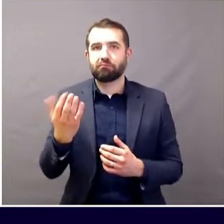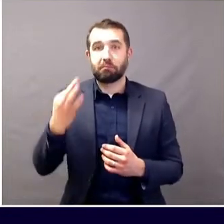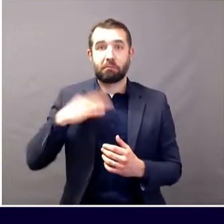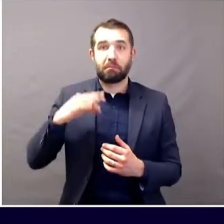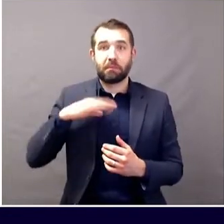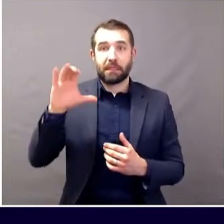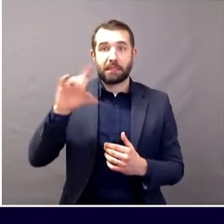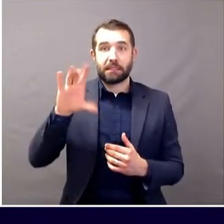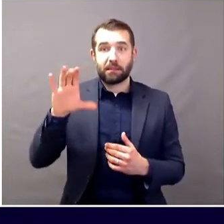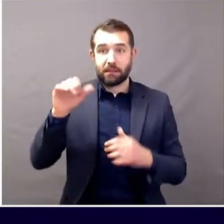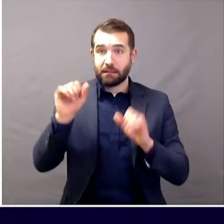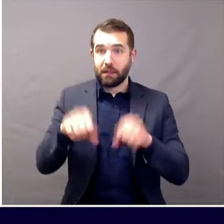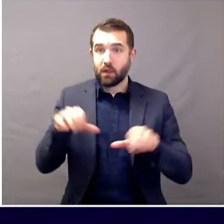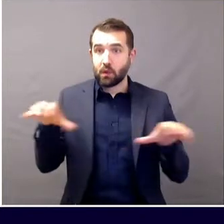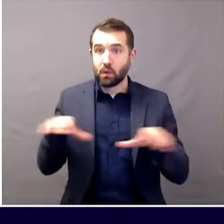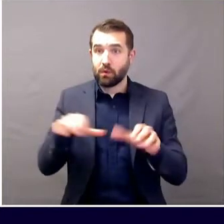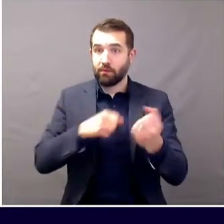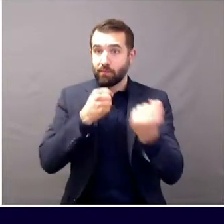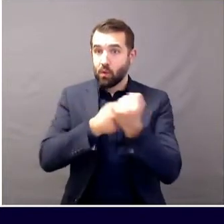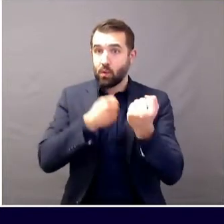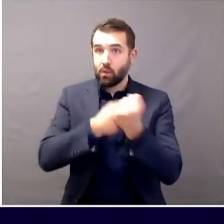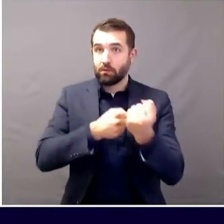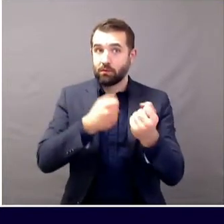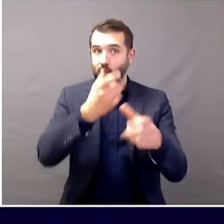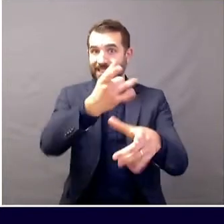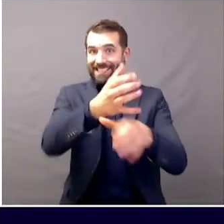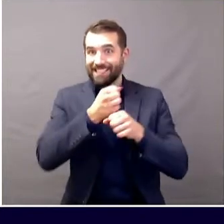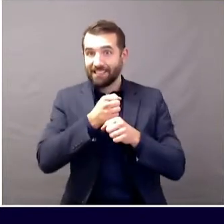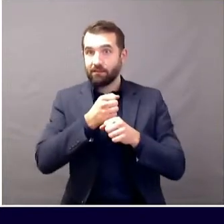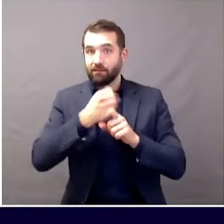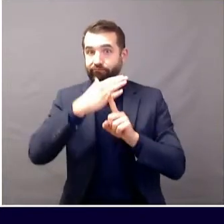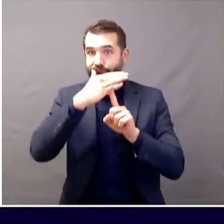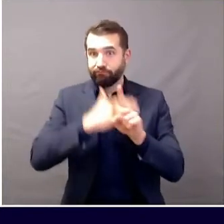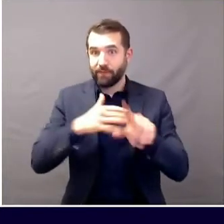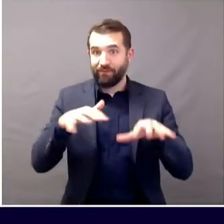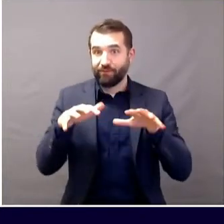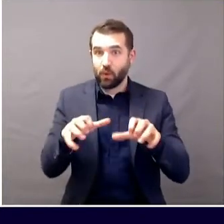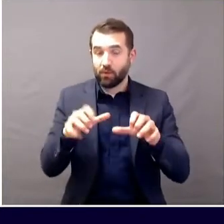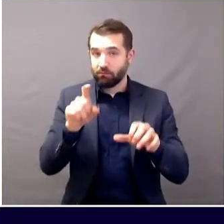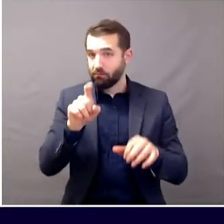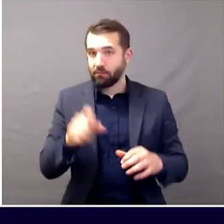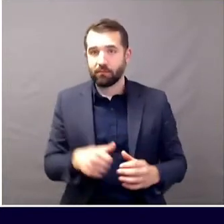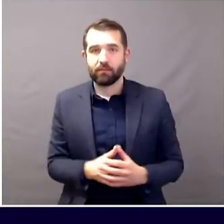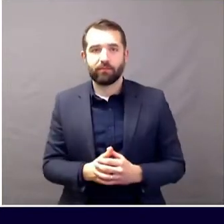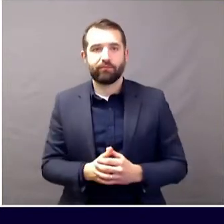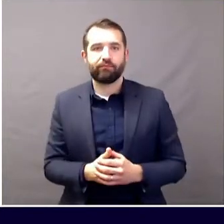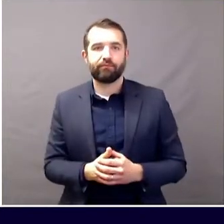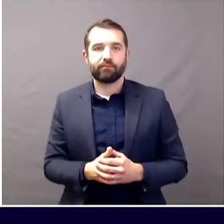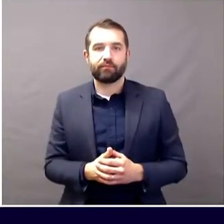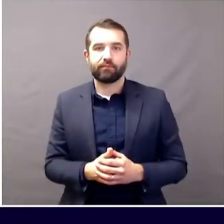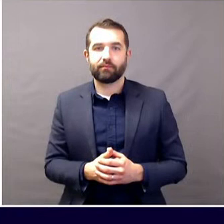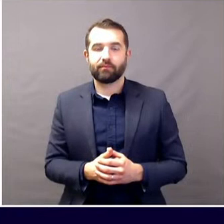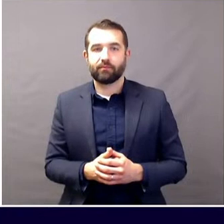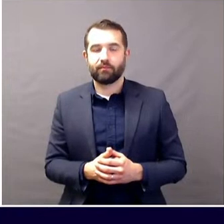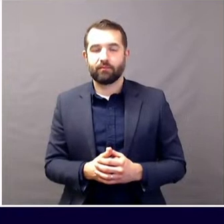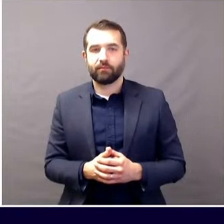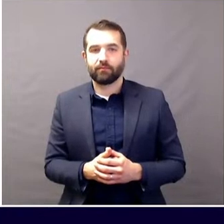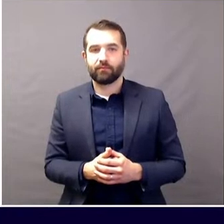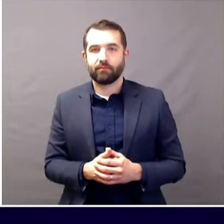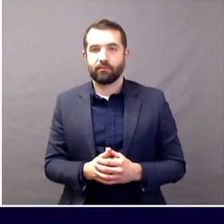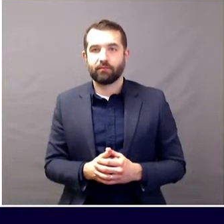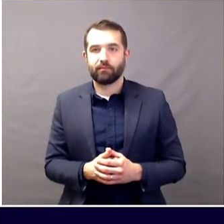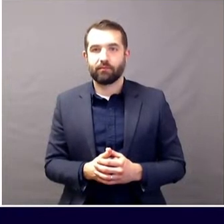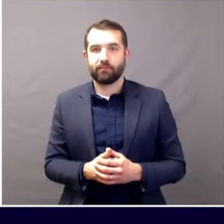units? So the key here, Isha, is that it's not so much the pharmacy down the street that's got to have the ultra cold